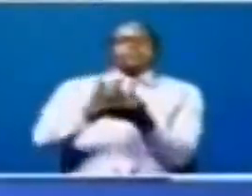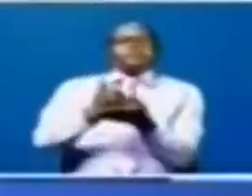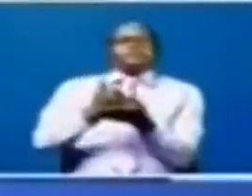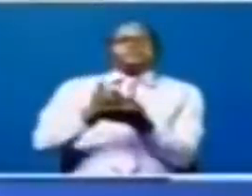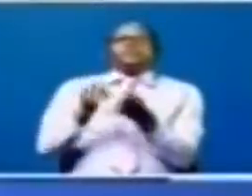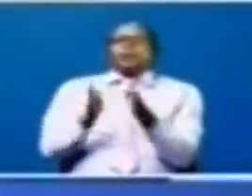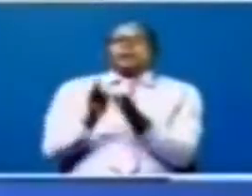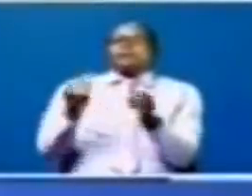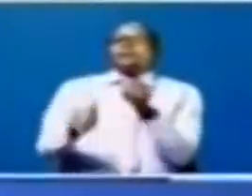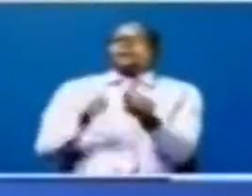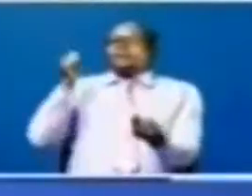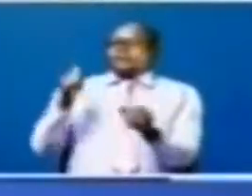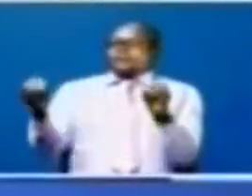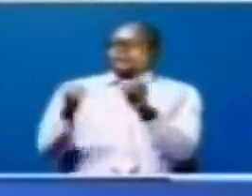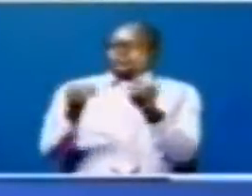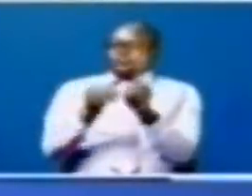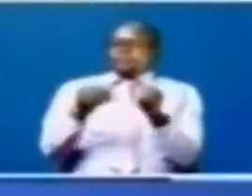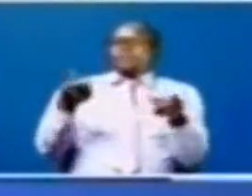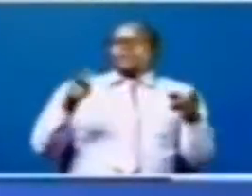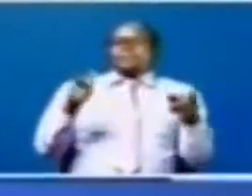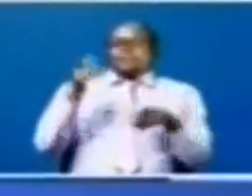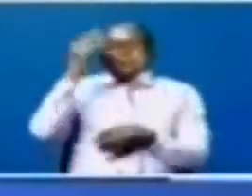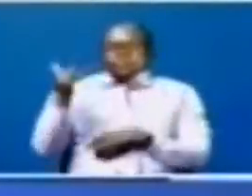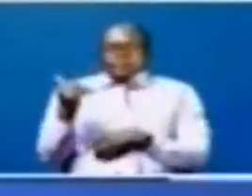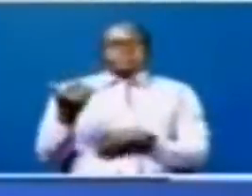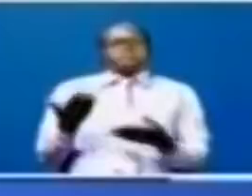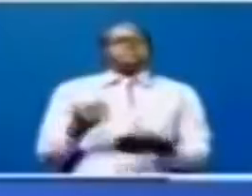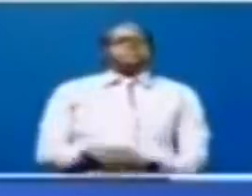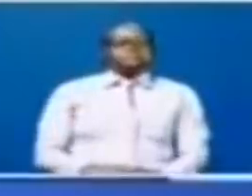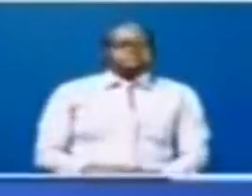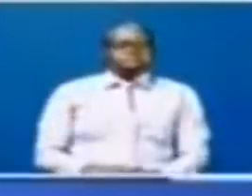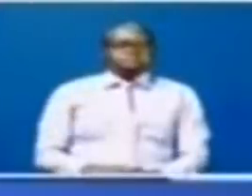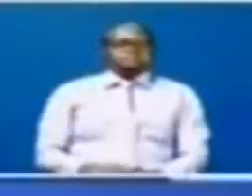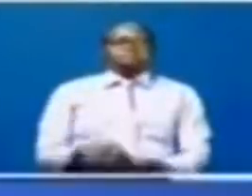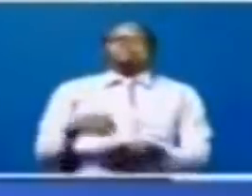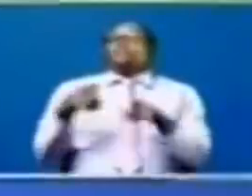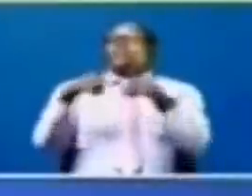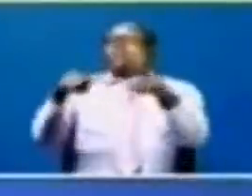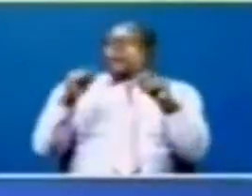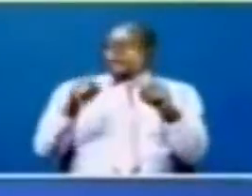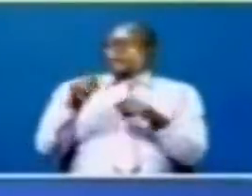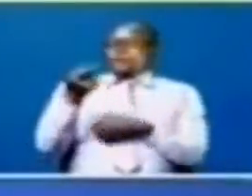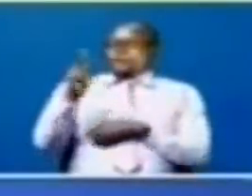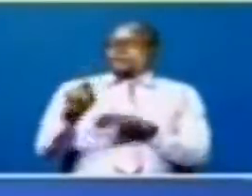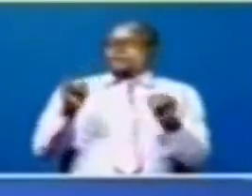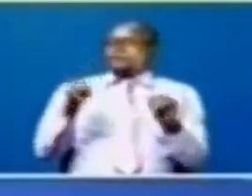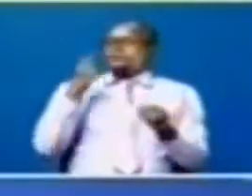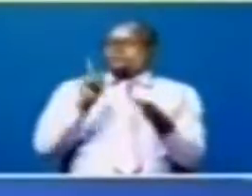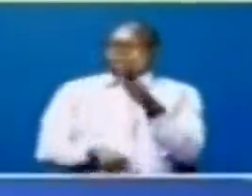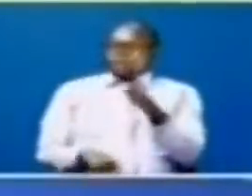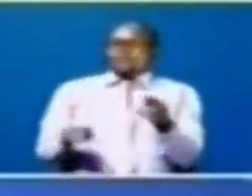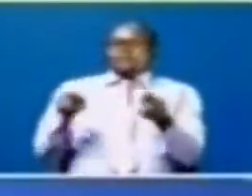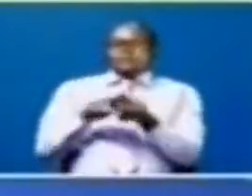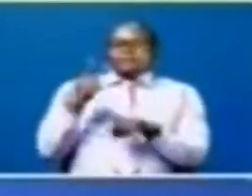and avoided coming face to face with the media for the better part of the afternoon. Sources told KTN News that Kurgat had also